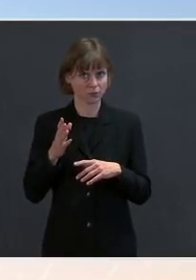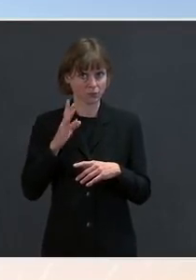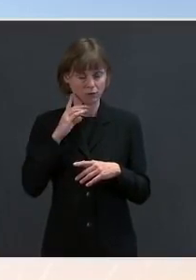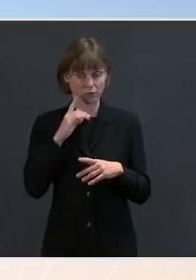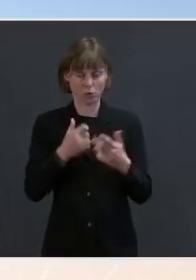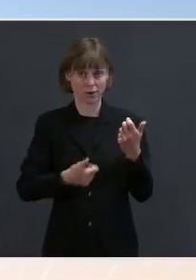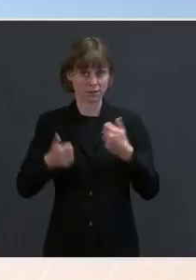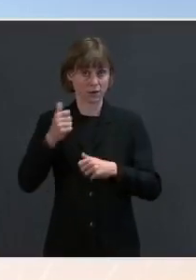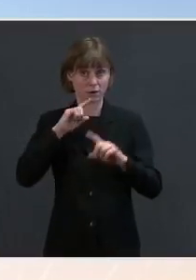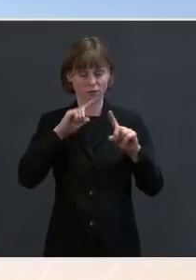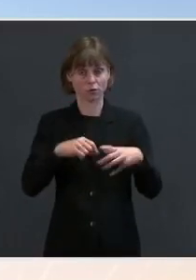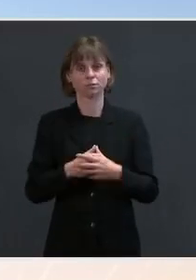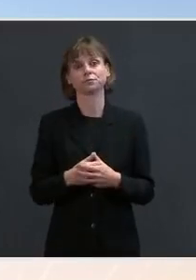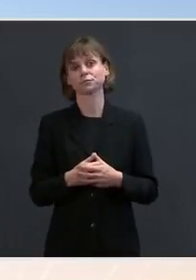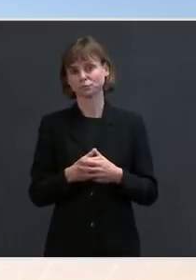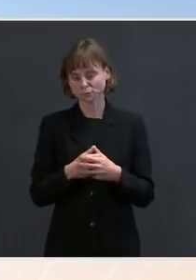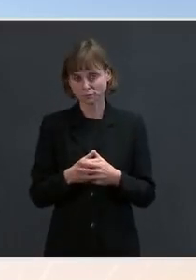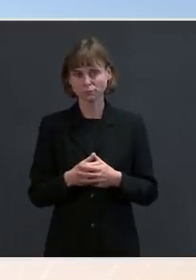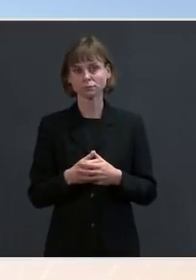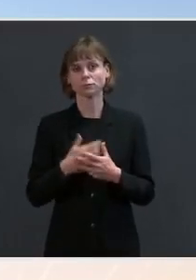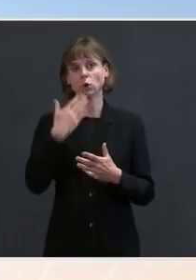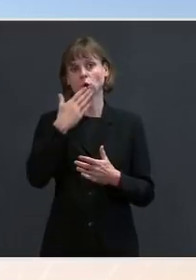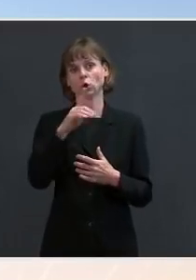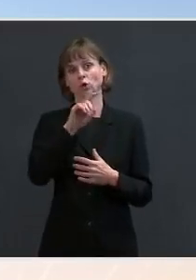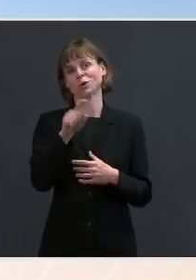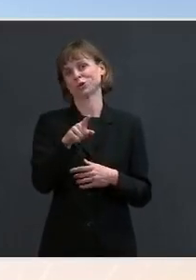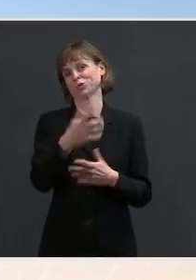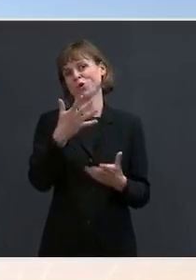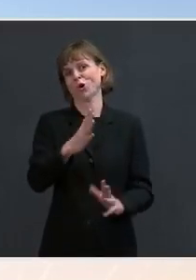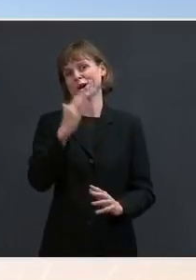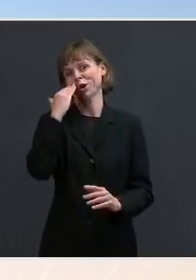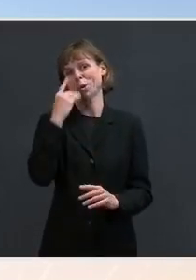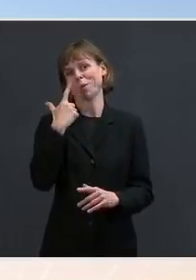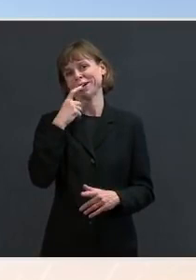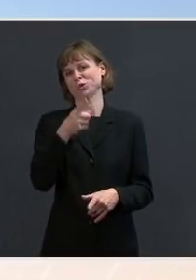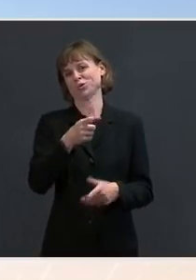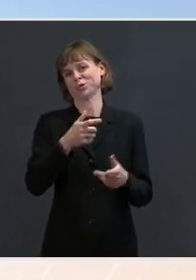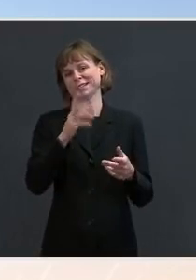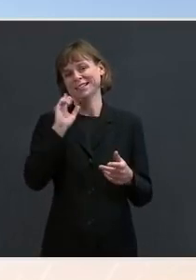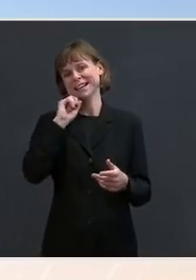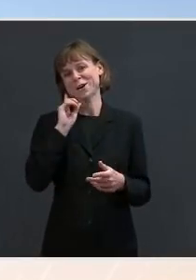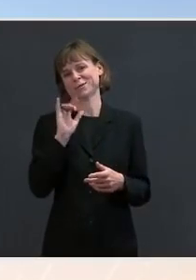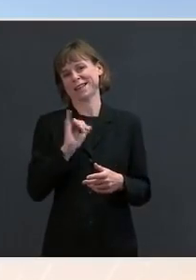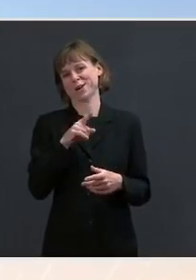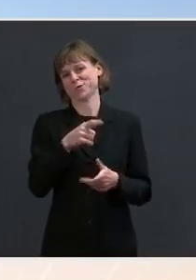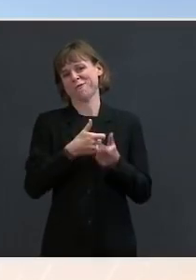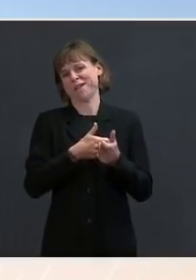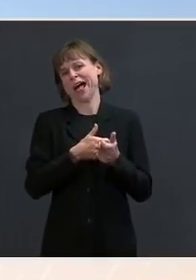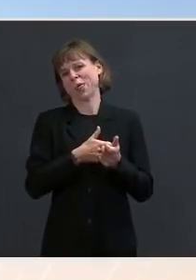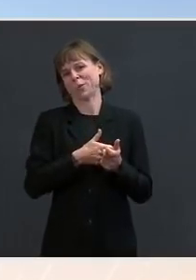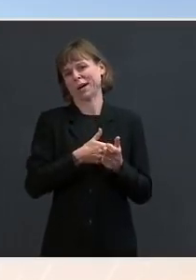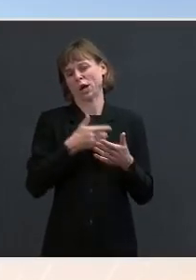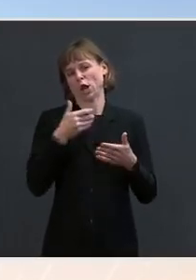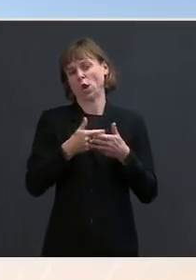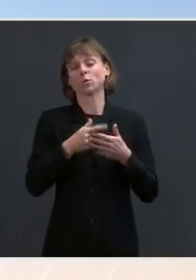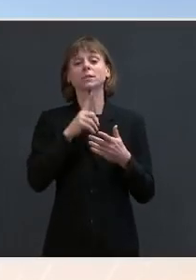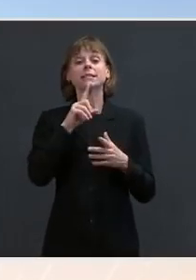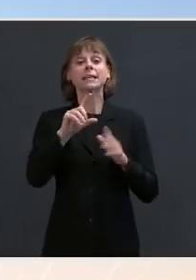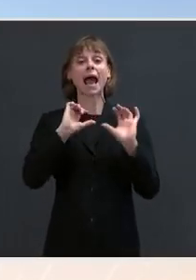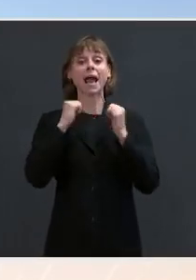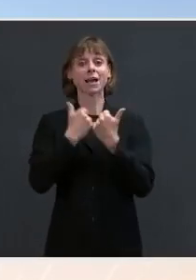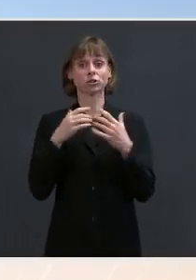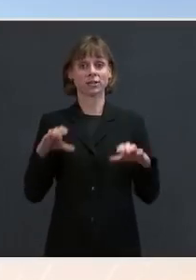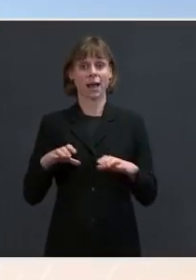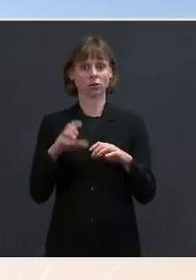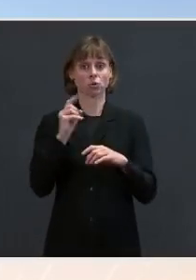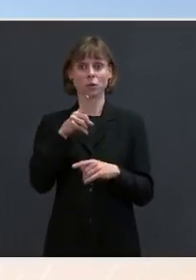order? It's a great question. As you know, because I think it sounds like you follow this closely, it is actually agency action, so he can